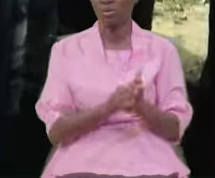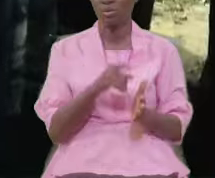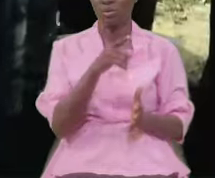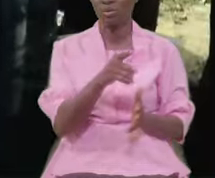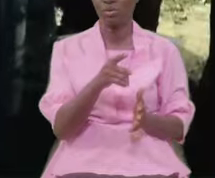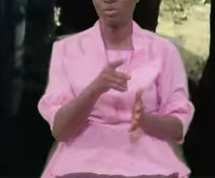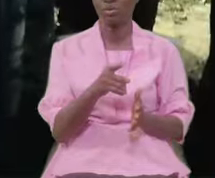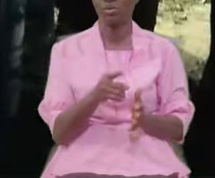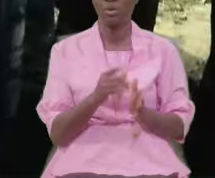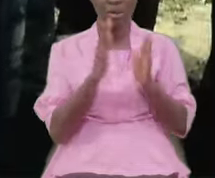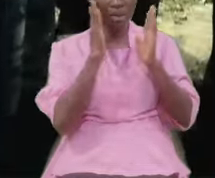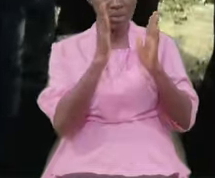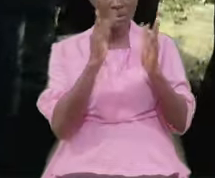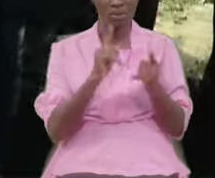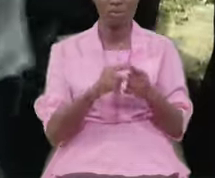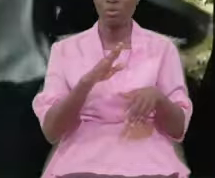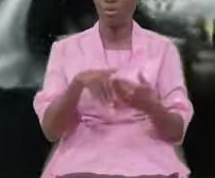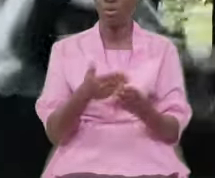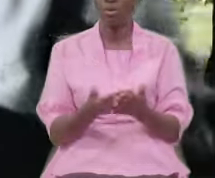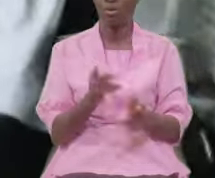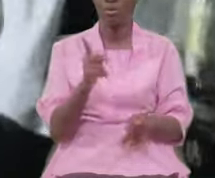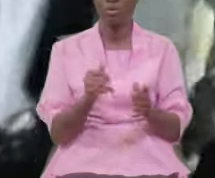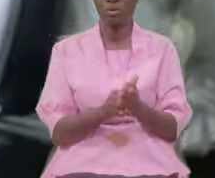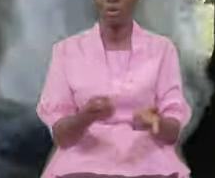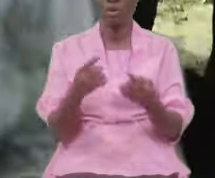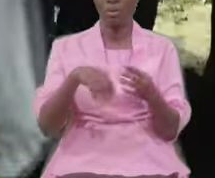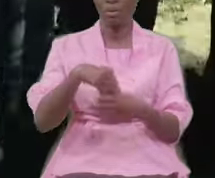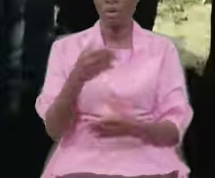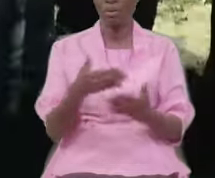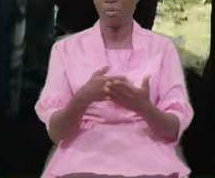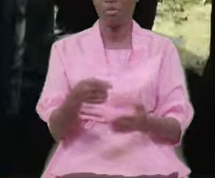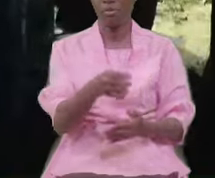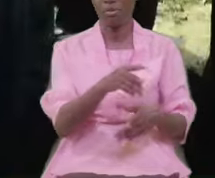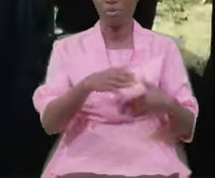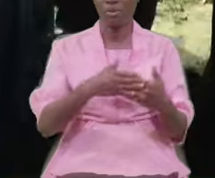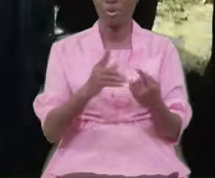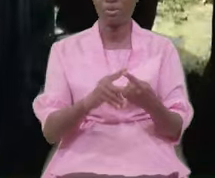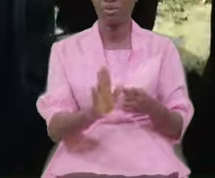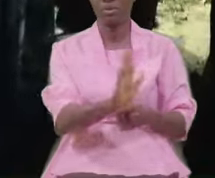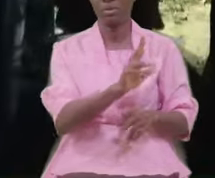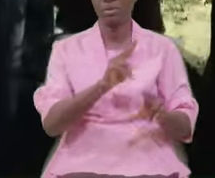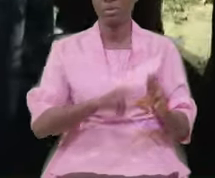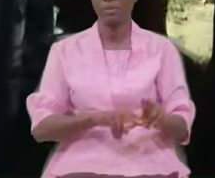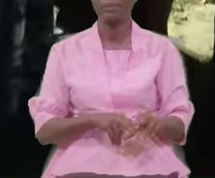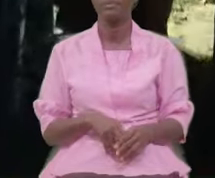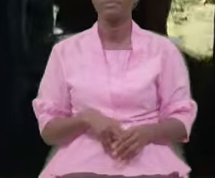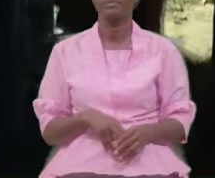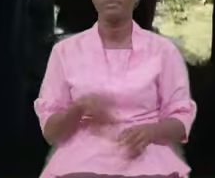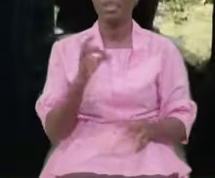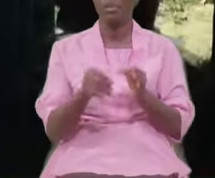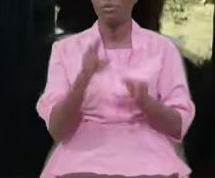they return to their seat if you are standing there and you have not been attended to Can I see your hand